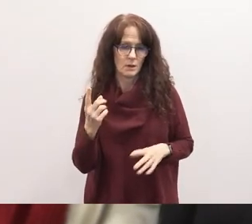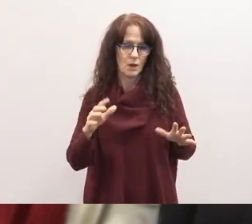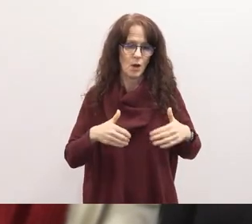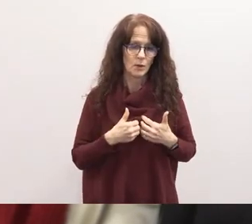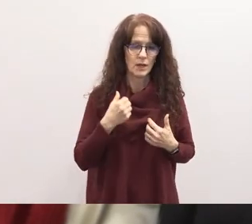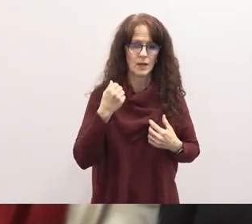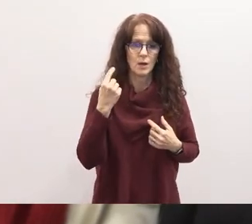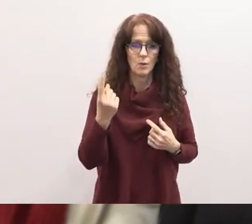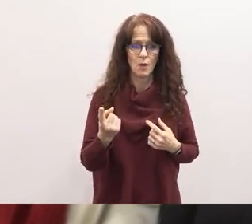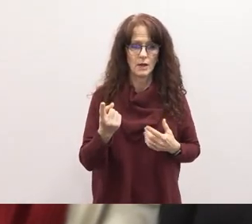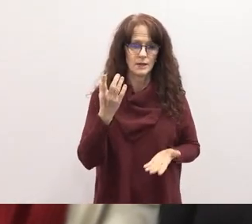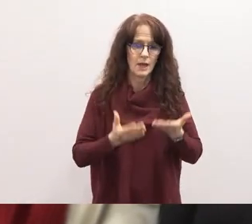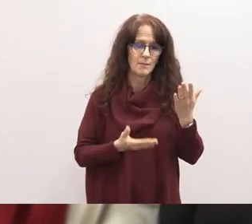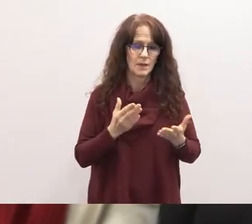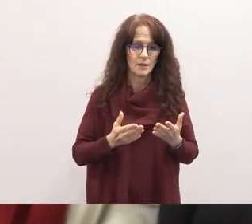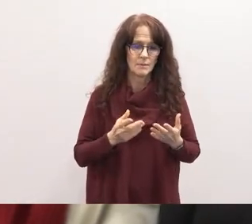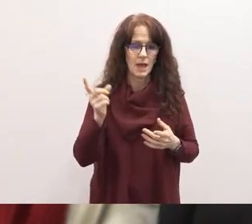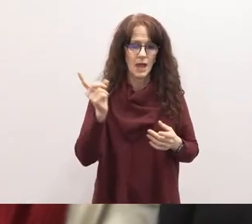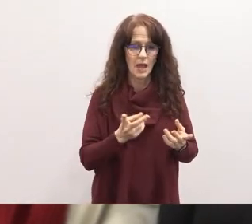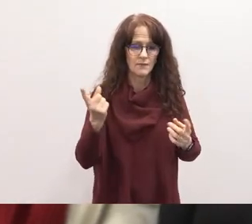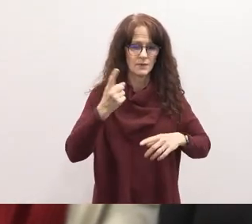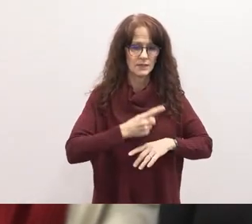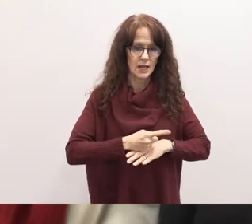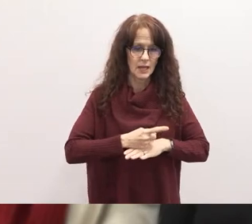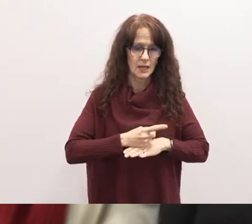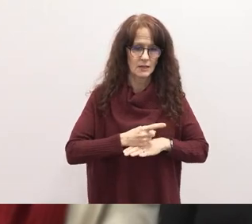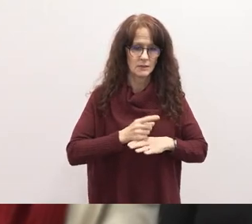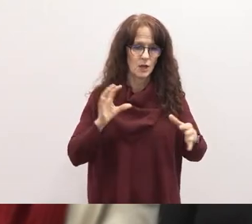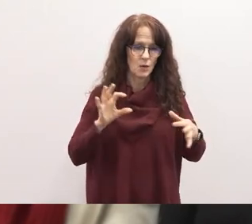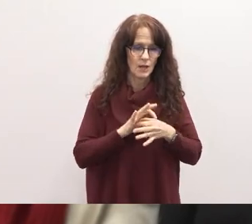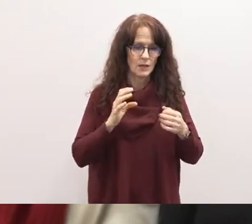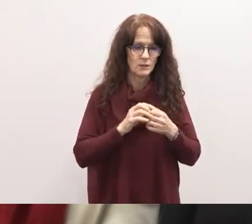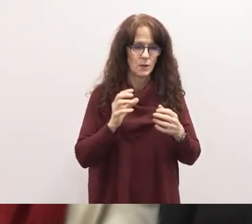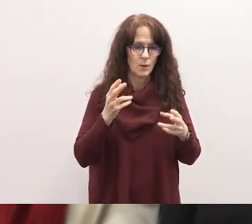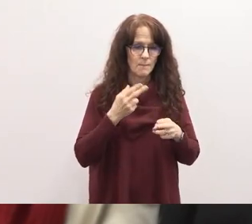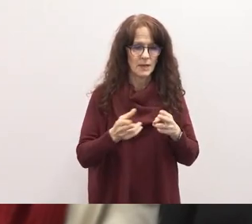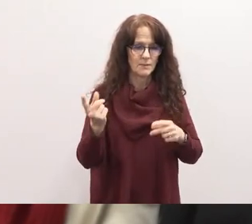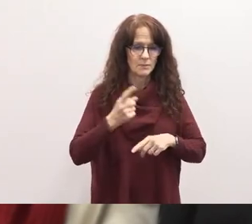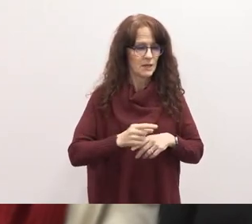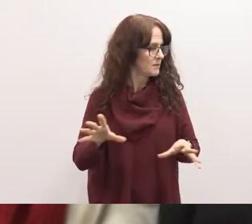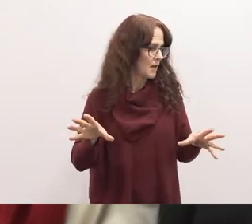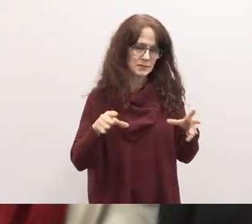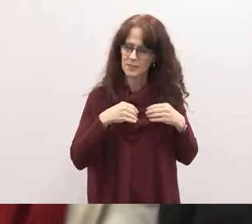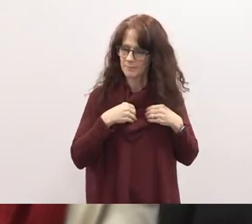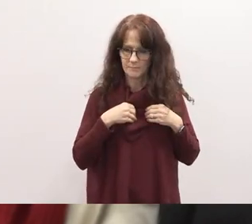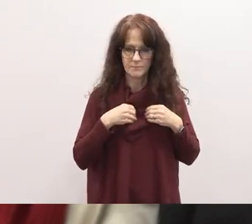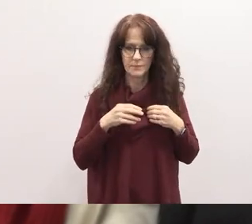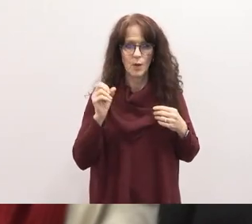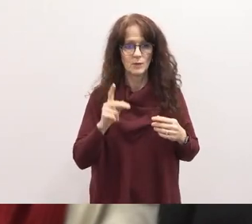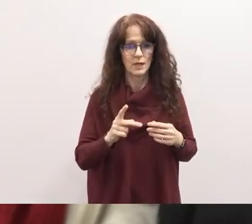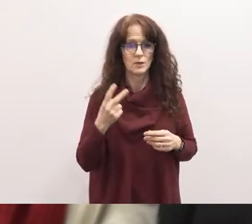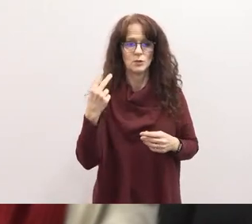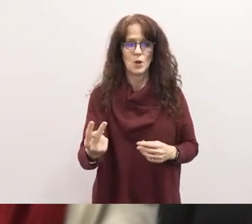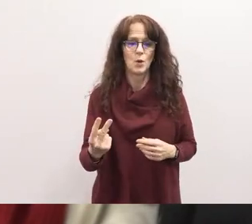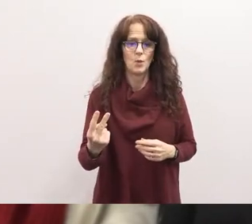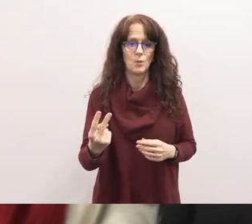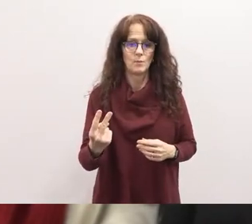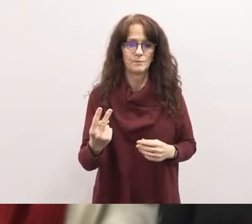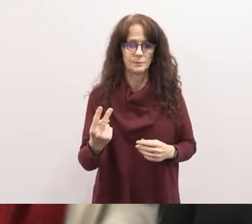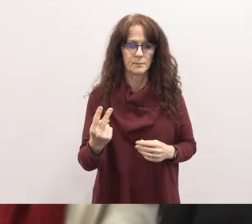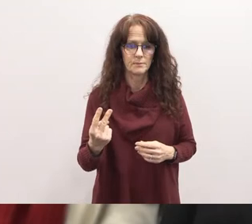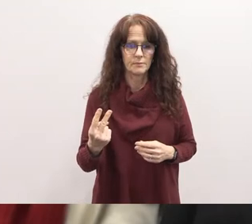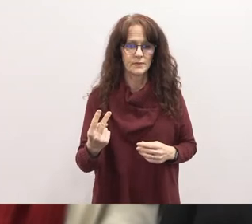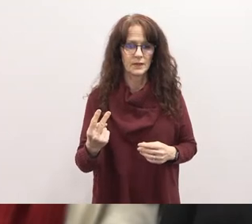okay, we'll do one and maybe some half days that we could tie in with minimum days. That was unacceptable. Now we've said, okay, let's do two.